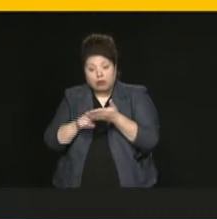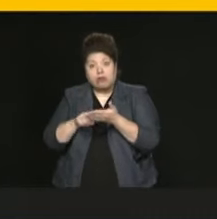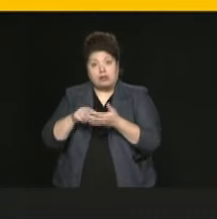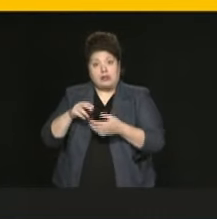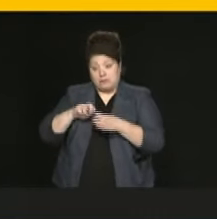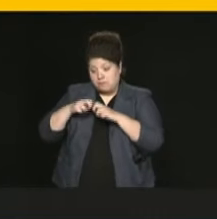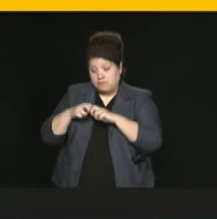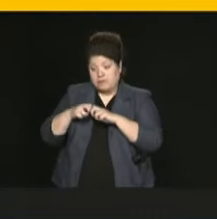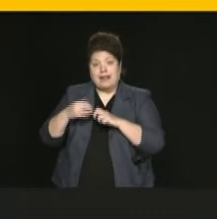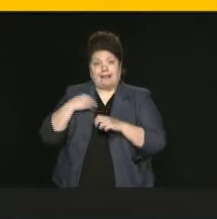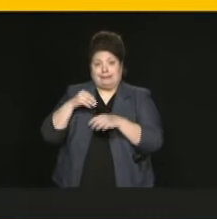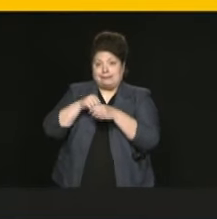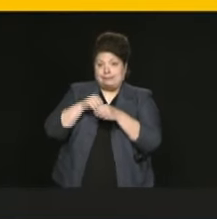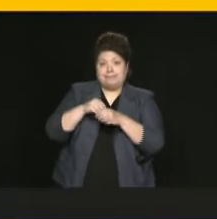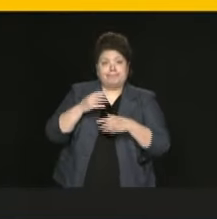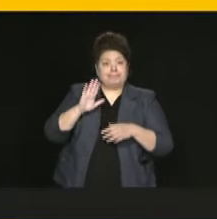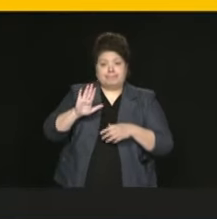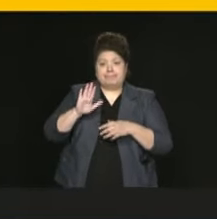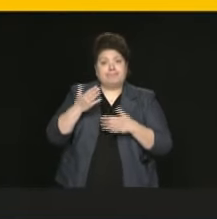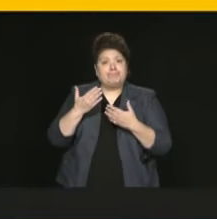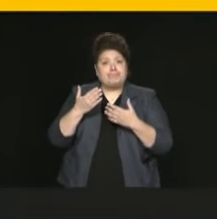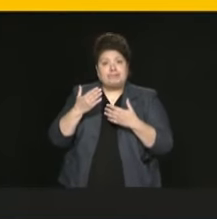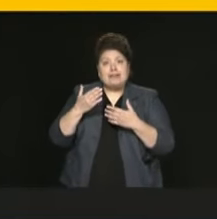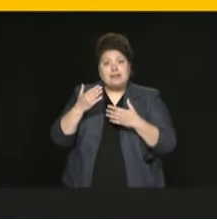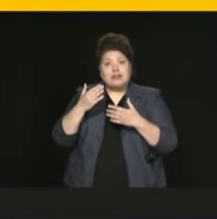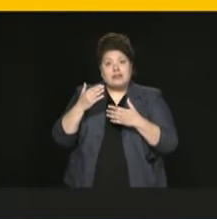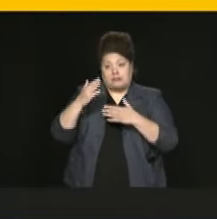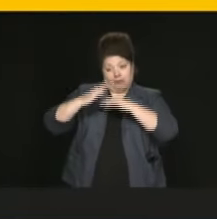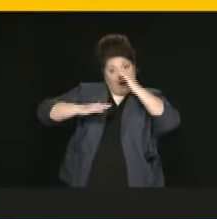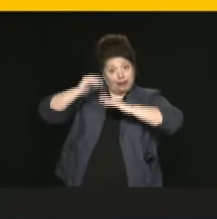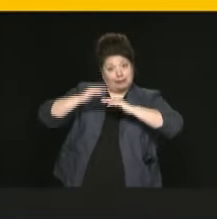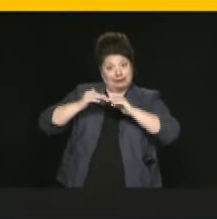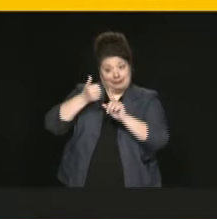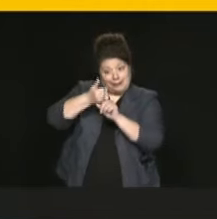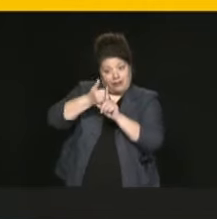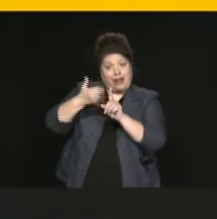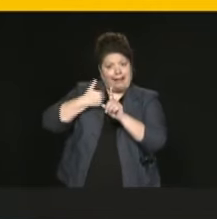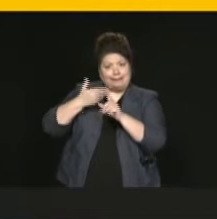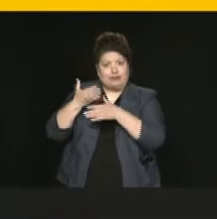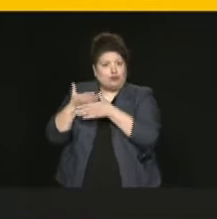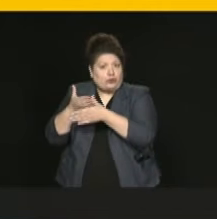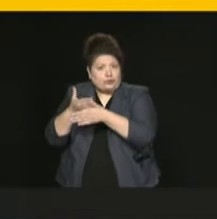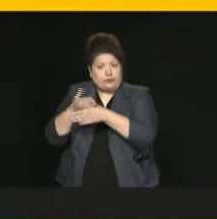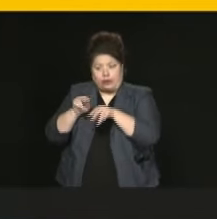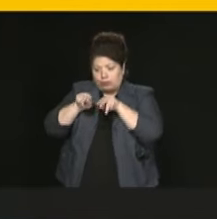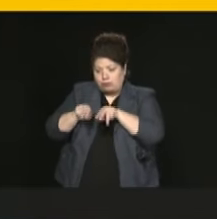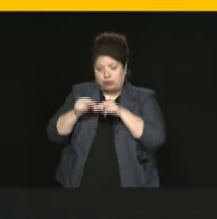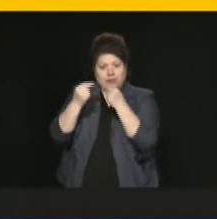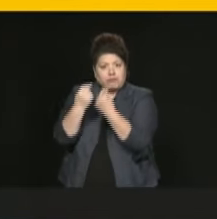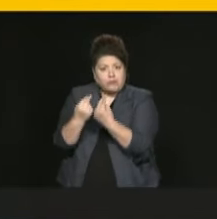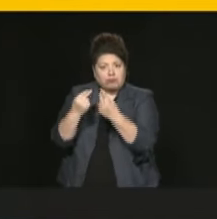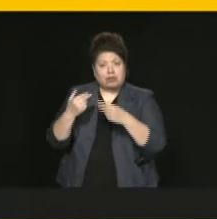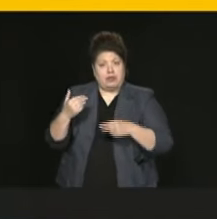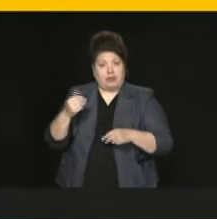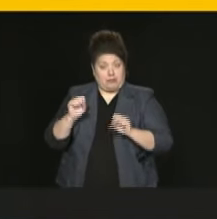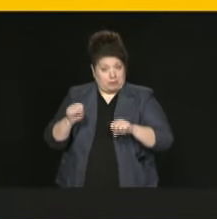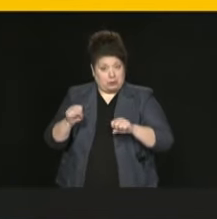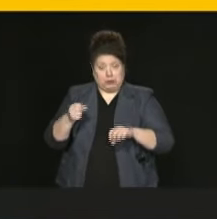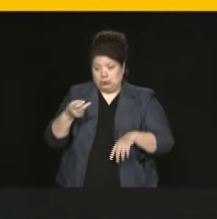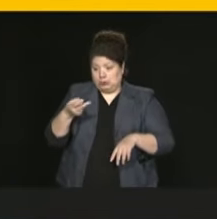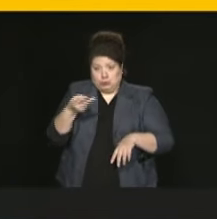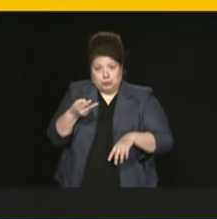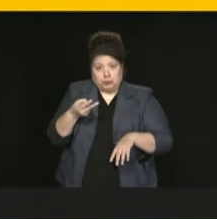know, sometimes there are two, three, four individuals in a room. It's difficult to separate, to cohort sick people from the well